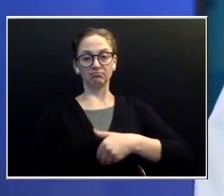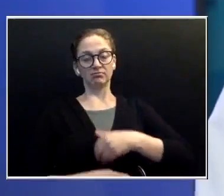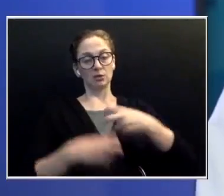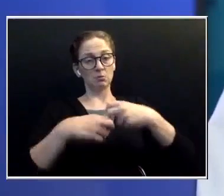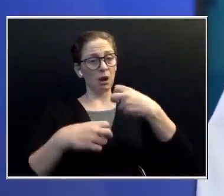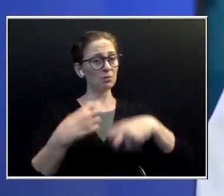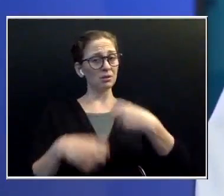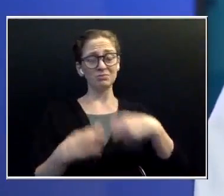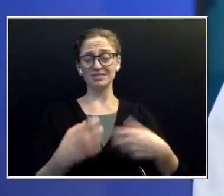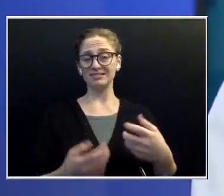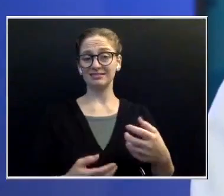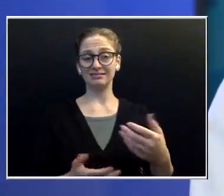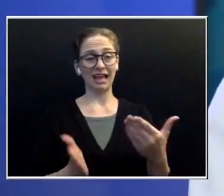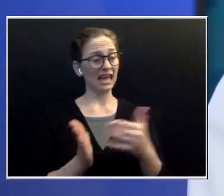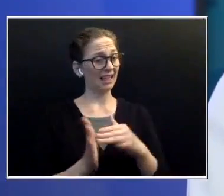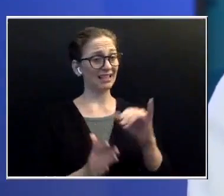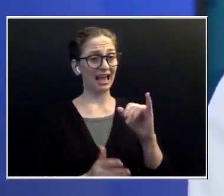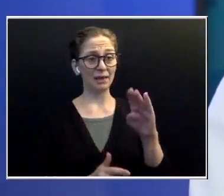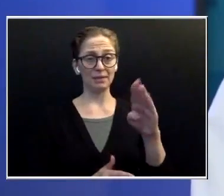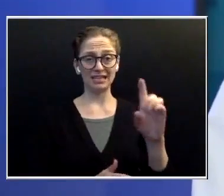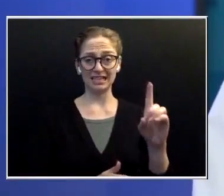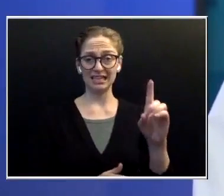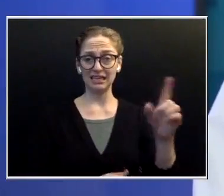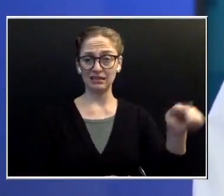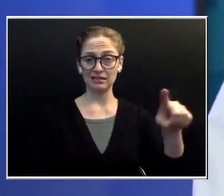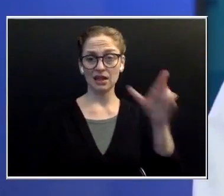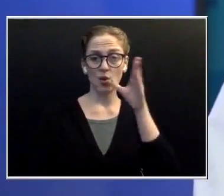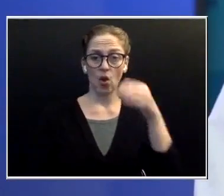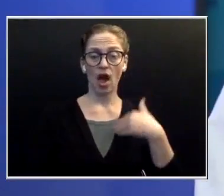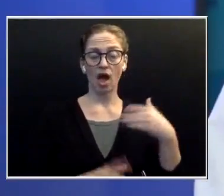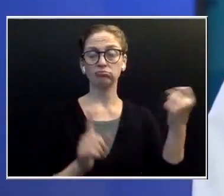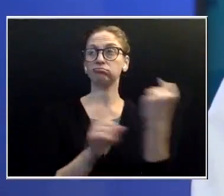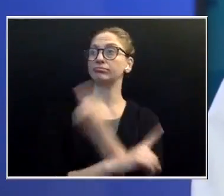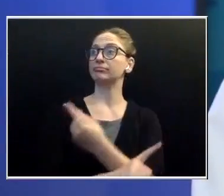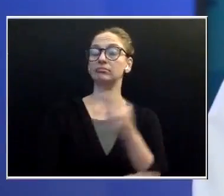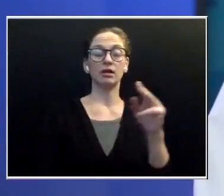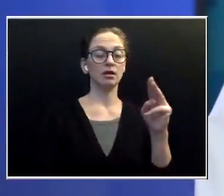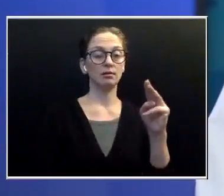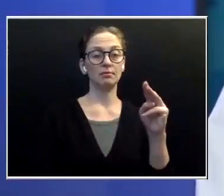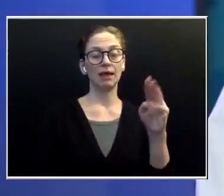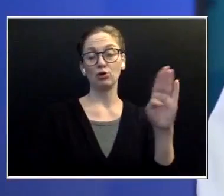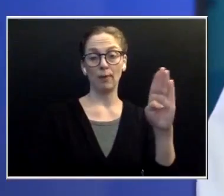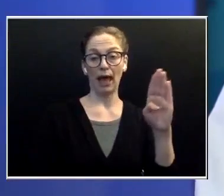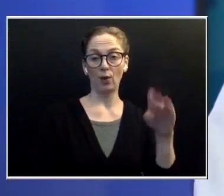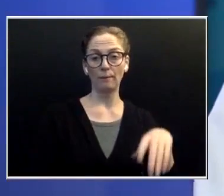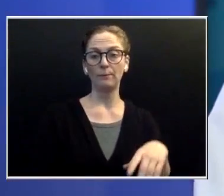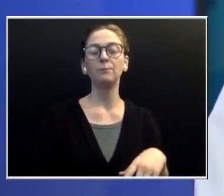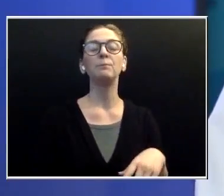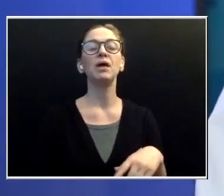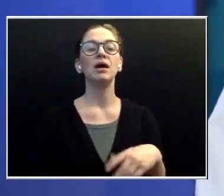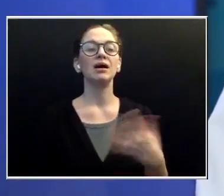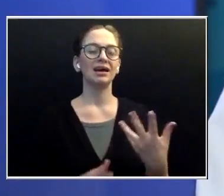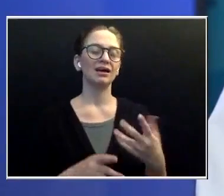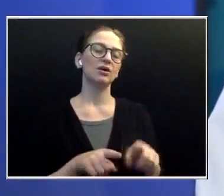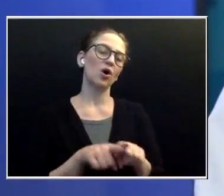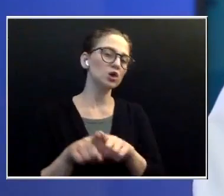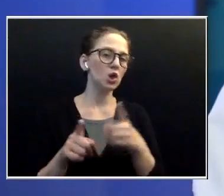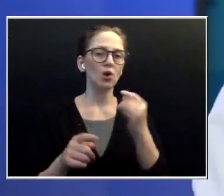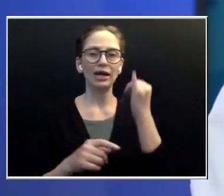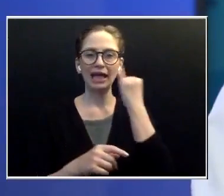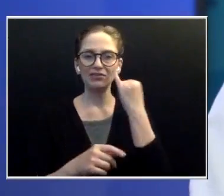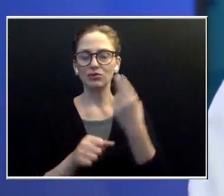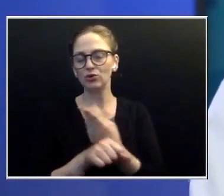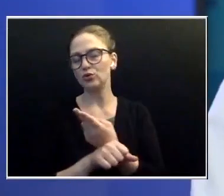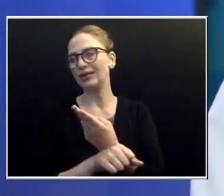will have abnormal microbiome. So usually they cannot be actually donating stool. And also patients with underlying malignancy, patients on chemotherapy. So again, it's really